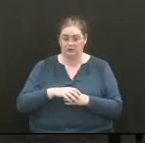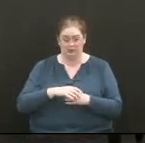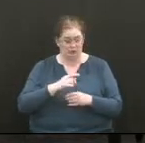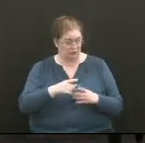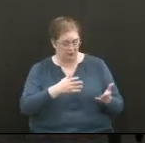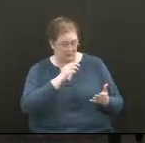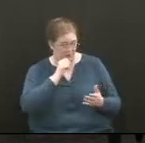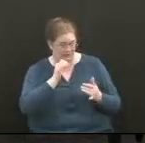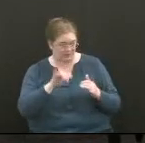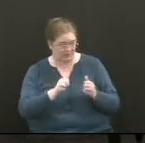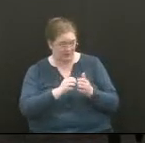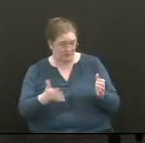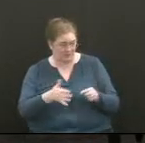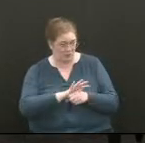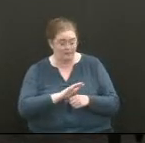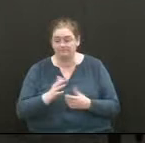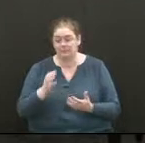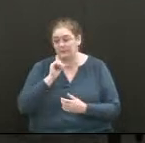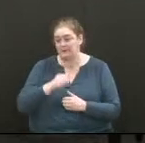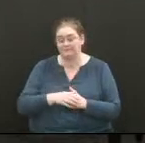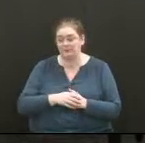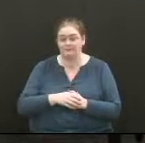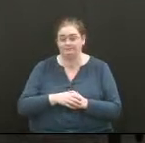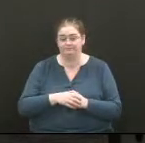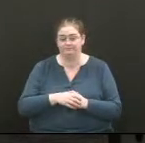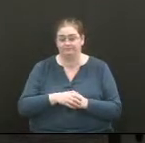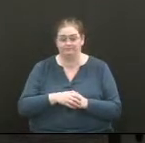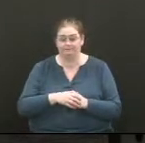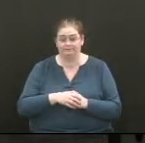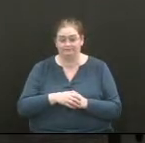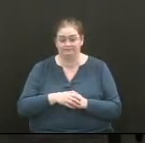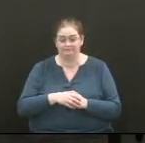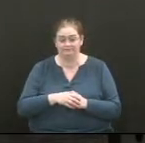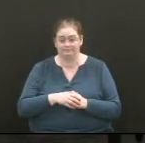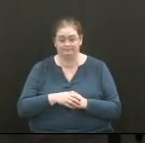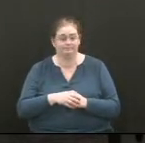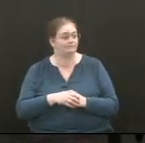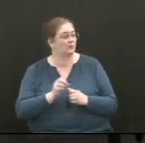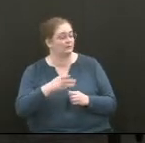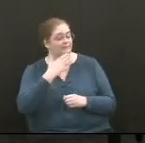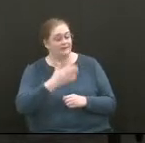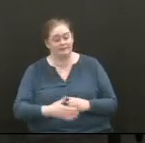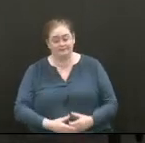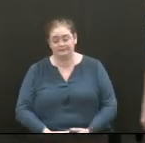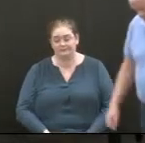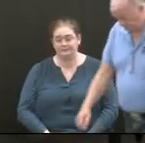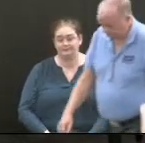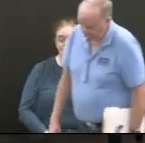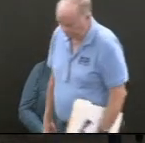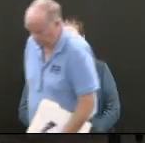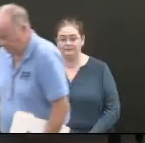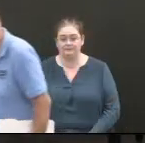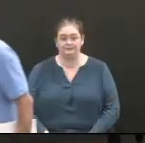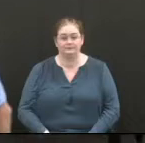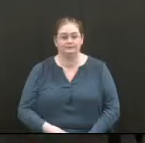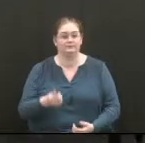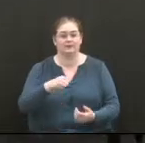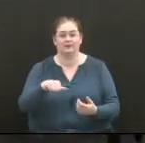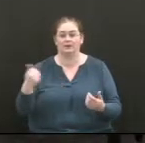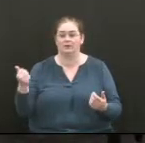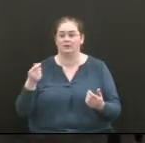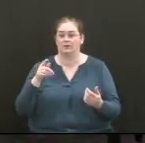without COVID. No. Okay. All right. Thank you. Any other public